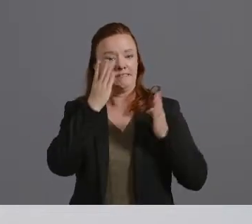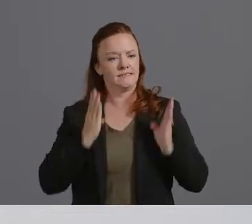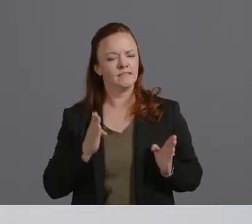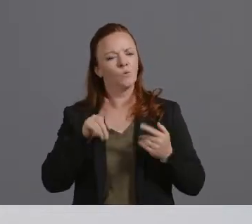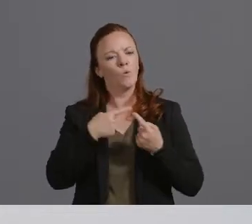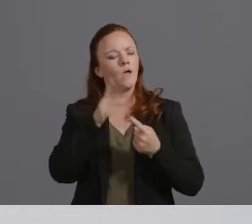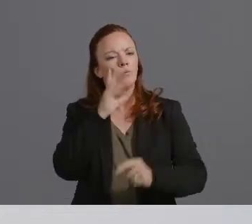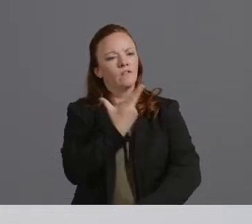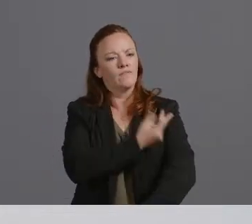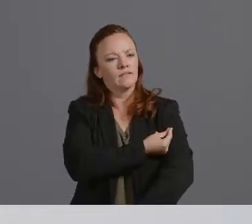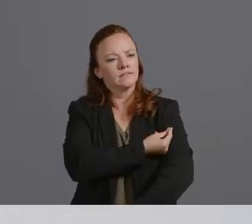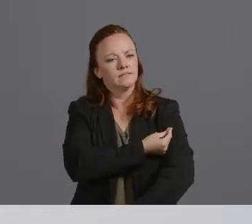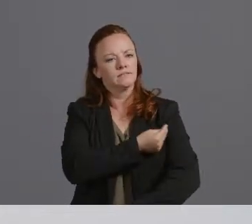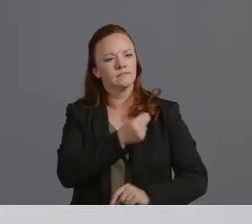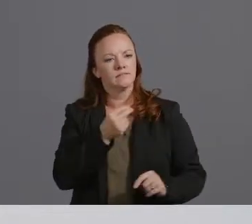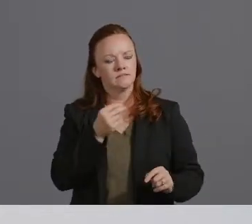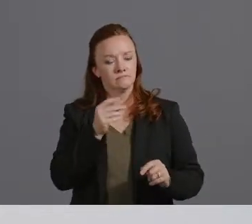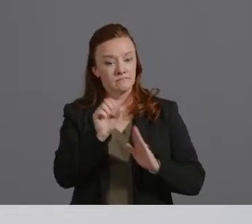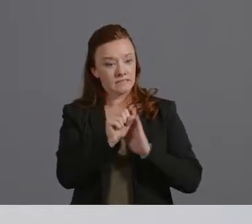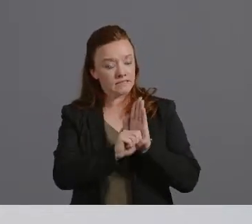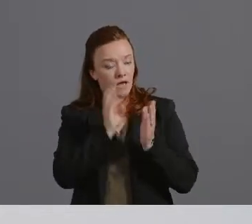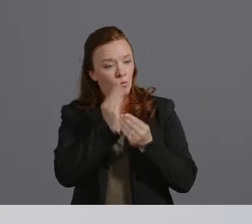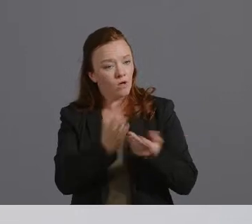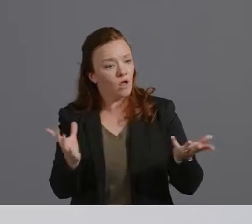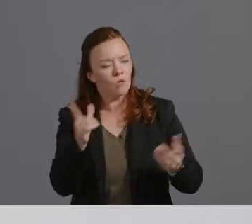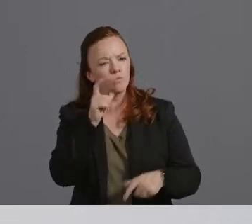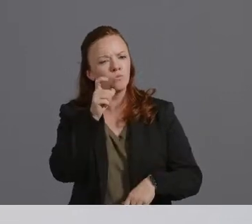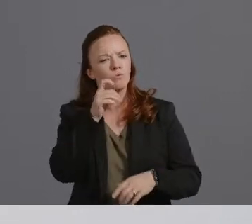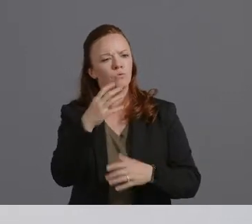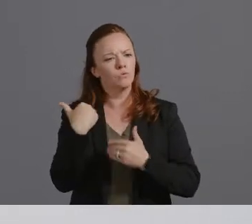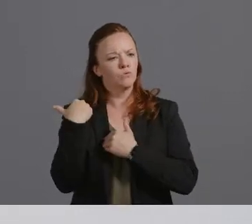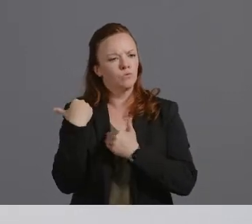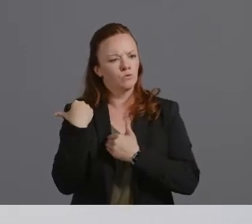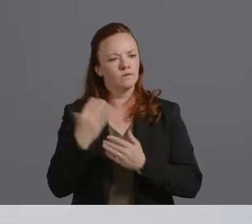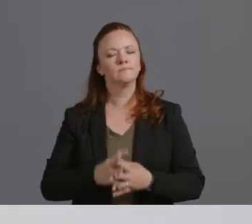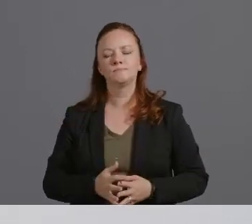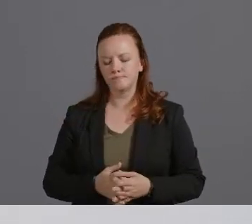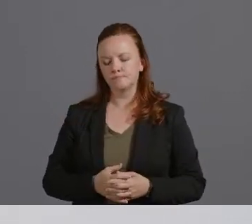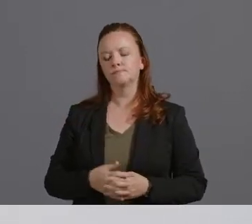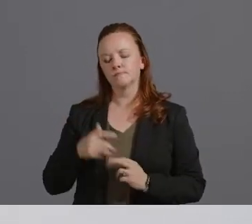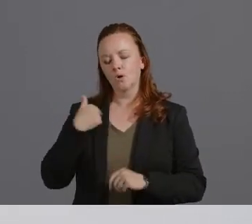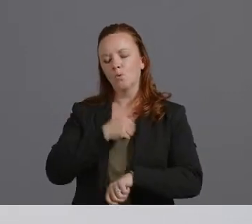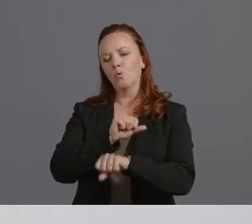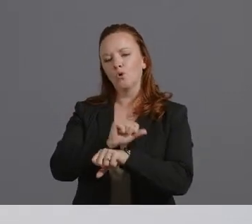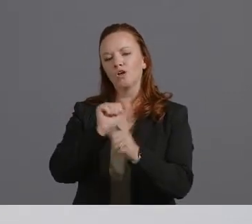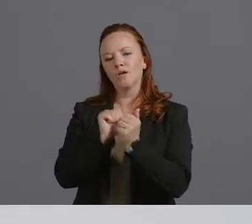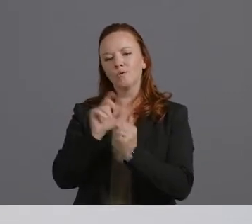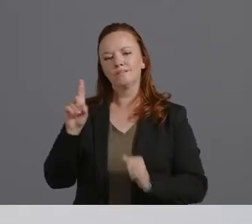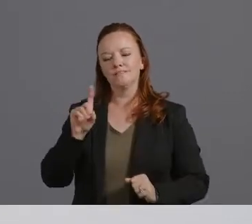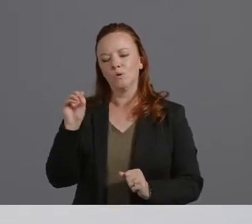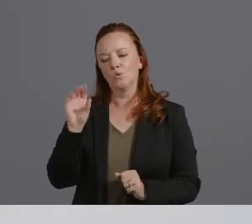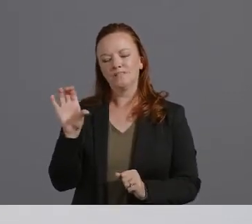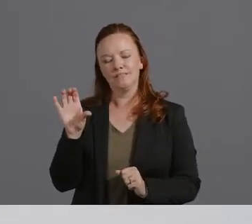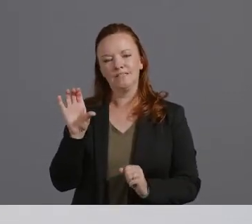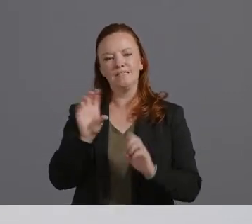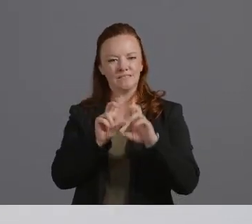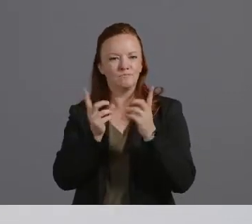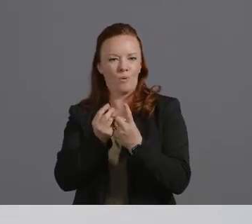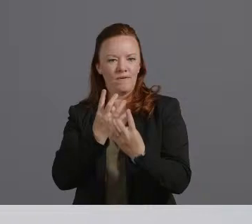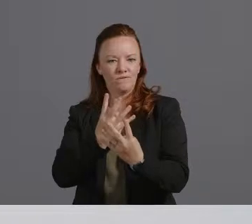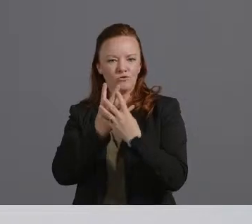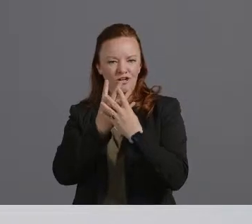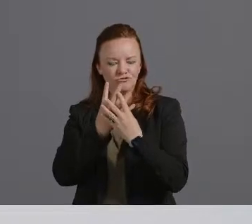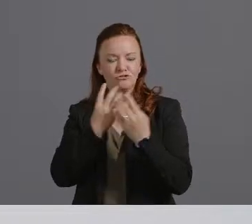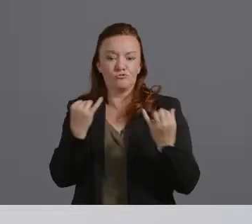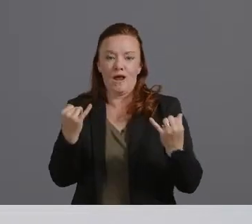the state is doing, or how is that being handled? Yeah, so we're working with the Department of Corrections right now